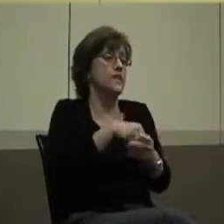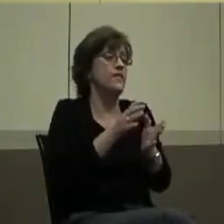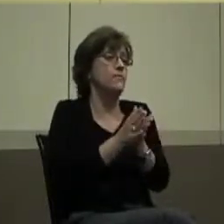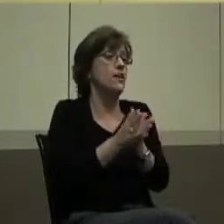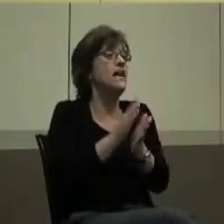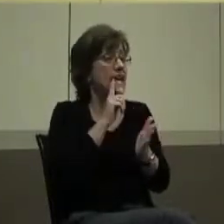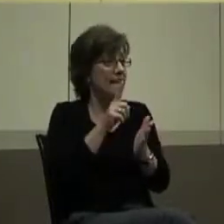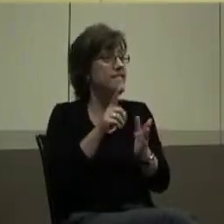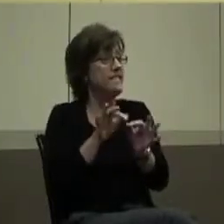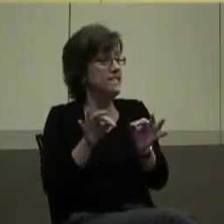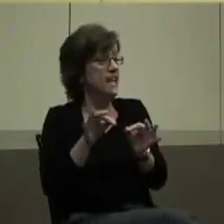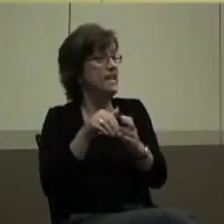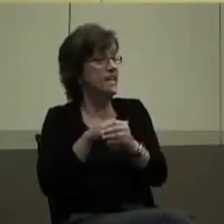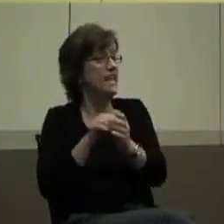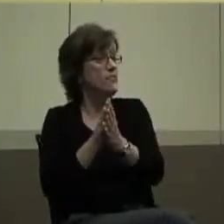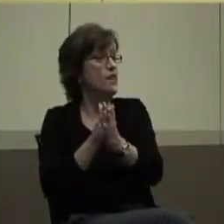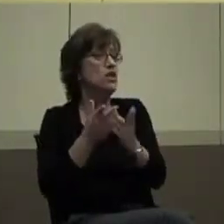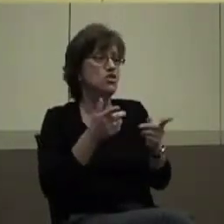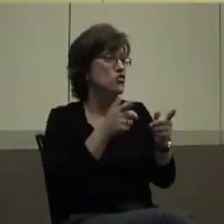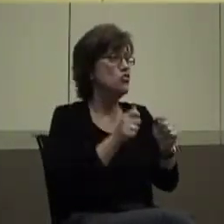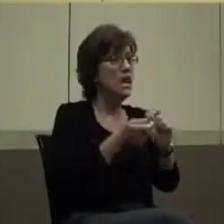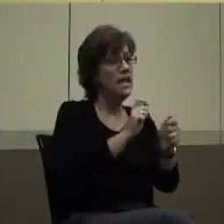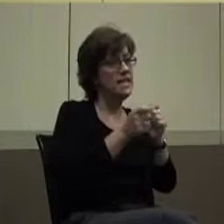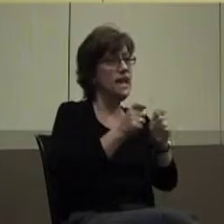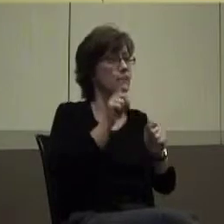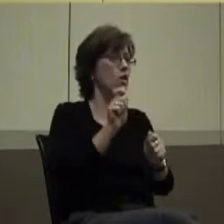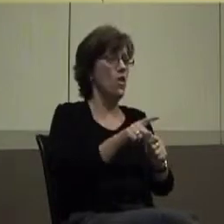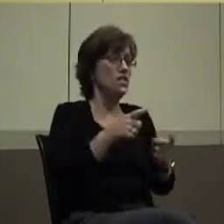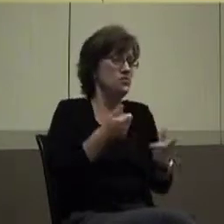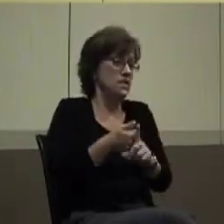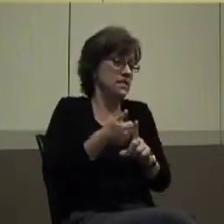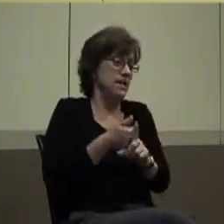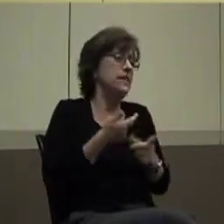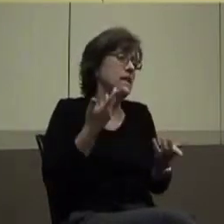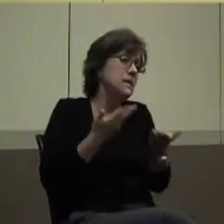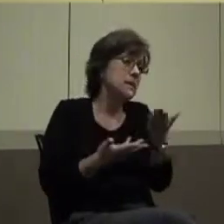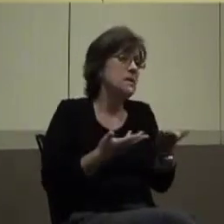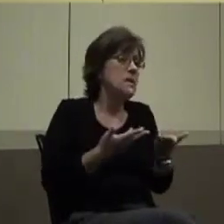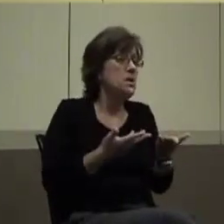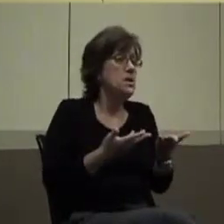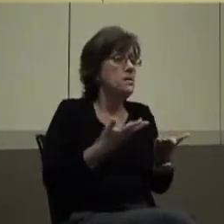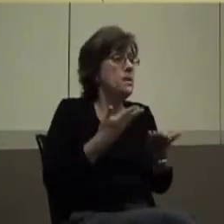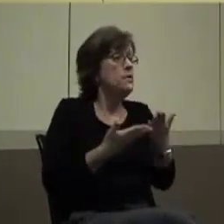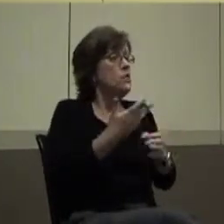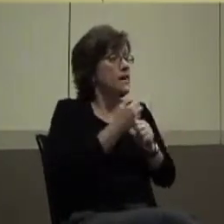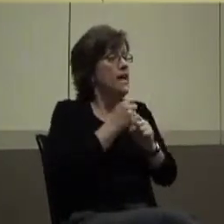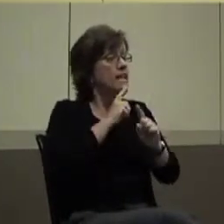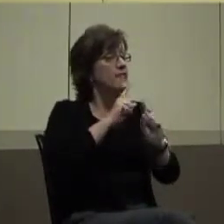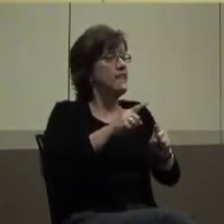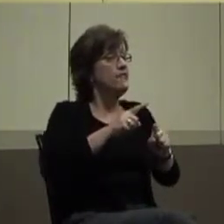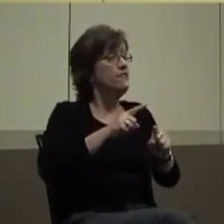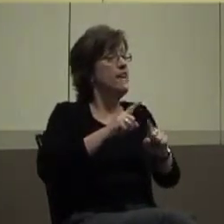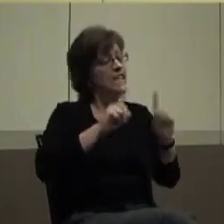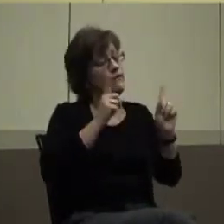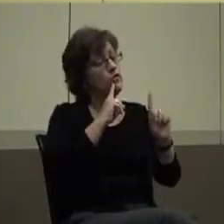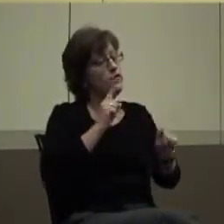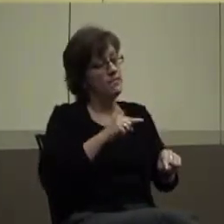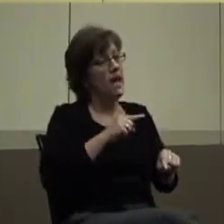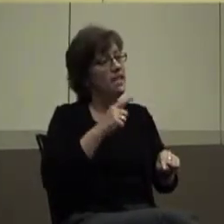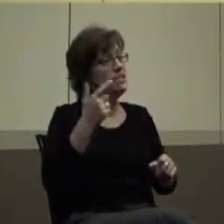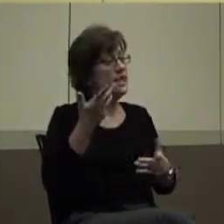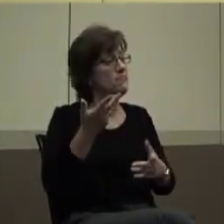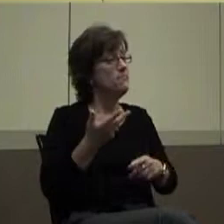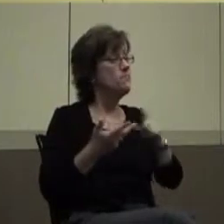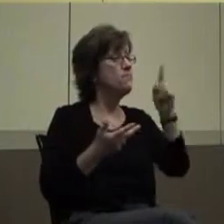is cited in the manual, and you could certainly go ahead and adapt it. So yeah, maybe you would get a different type of